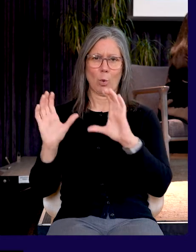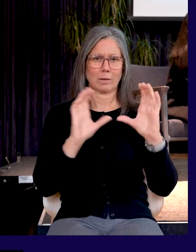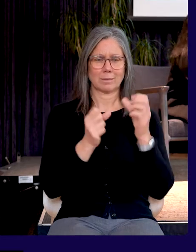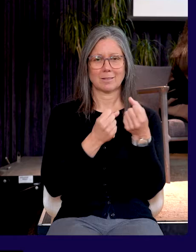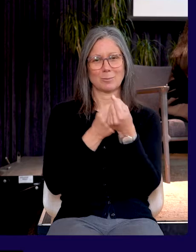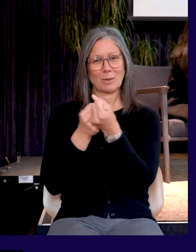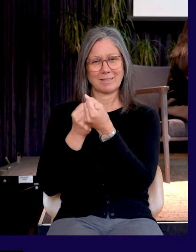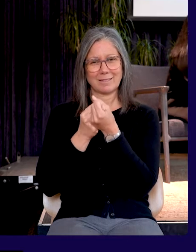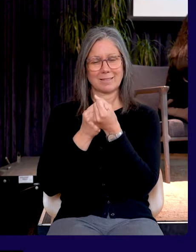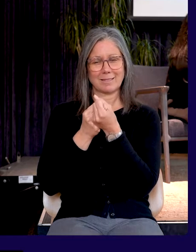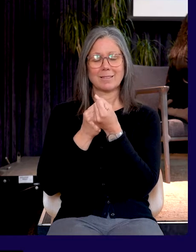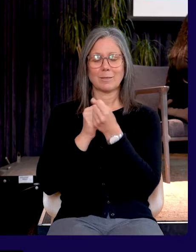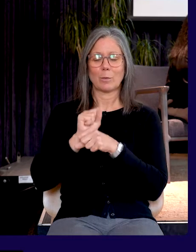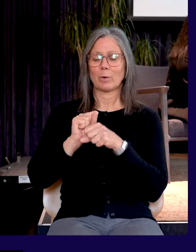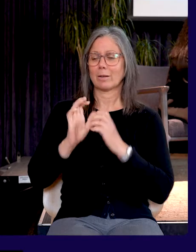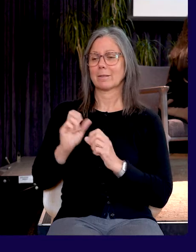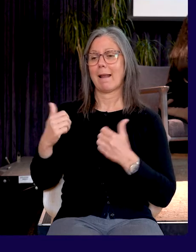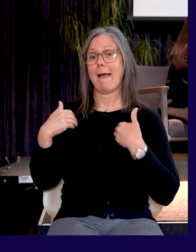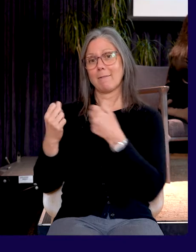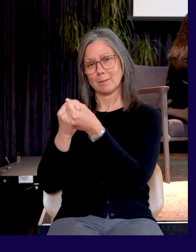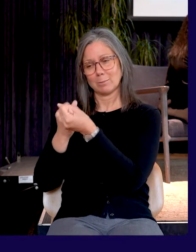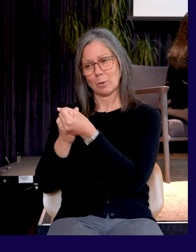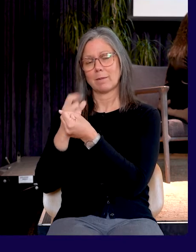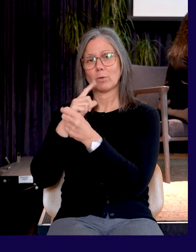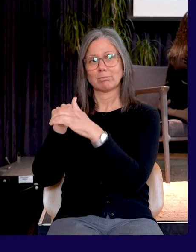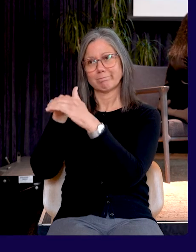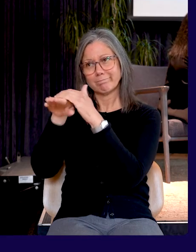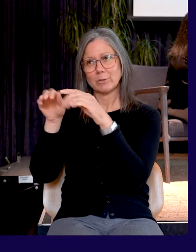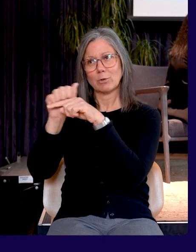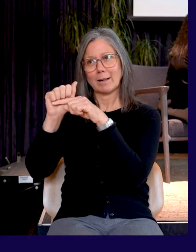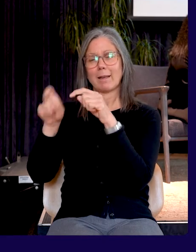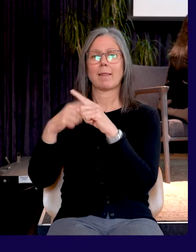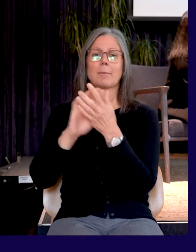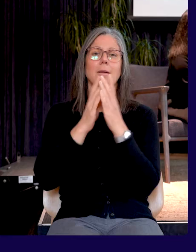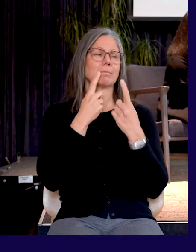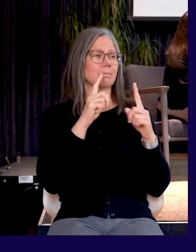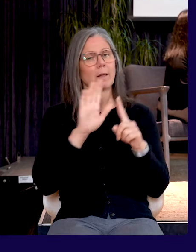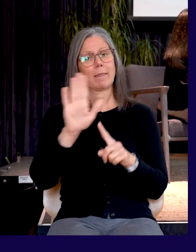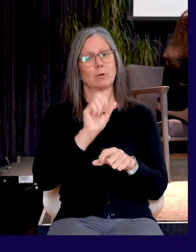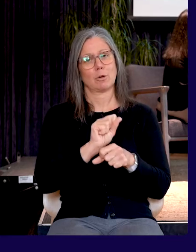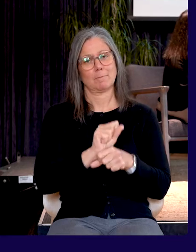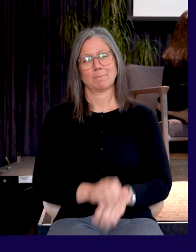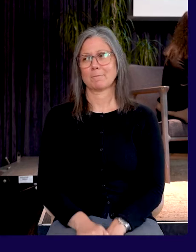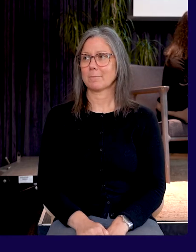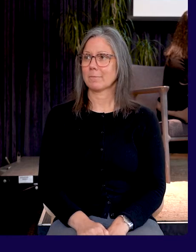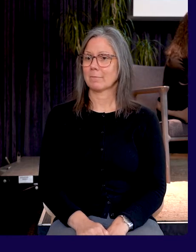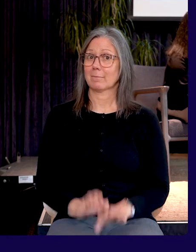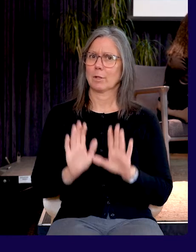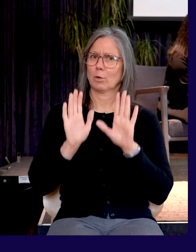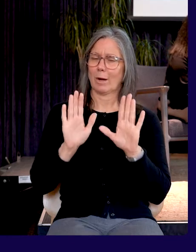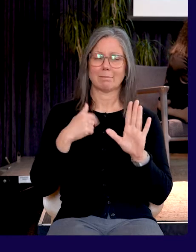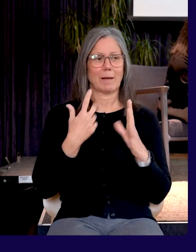supports so that workers can get the support they need to get into the training programs and then be successful in the jobs. Great. I just